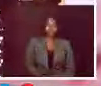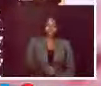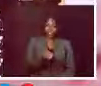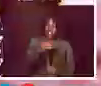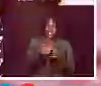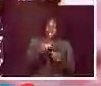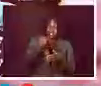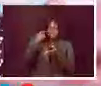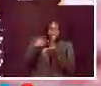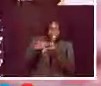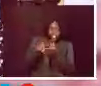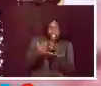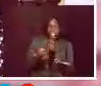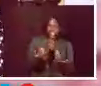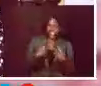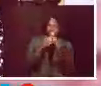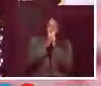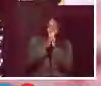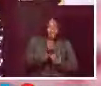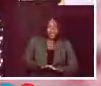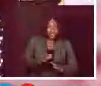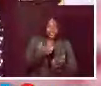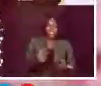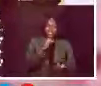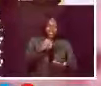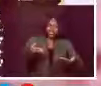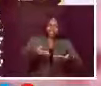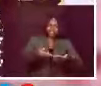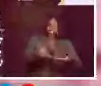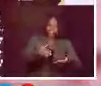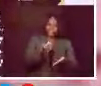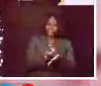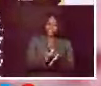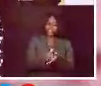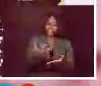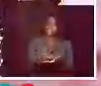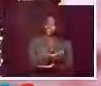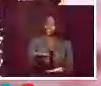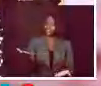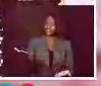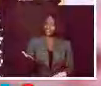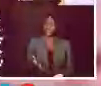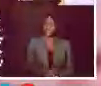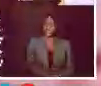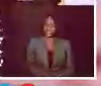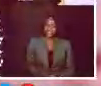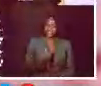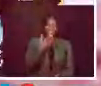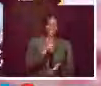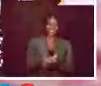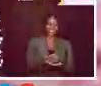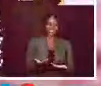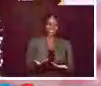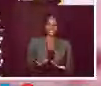your backyard, don't now introduce it as a precedent for to say that, oh,